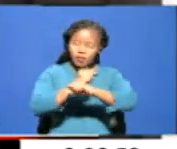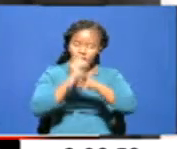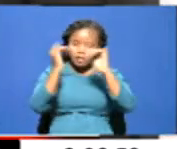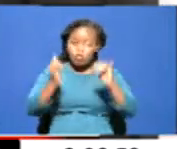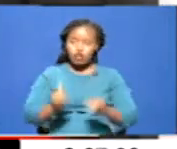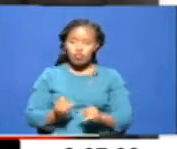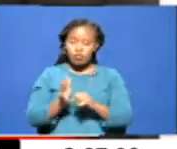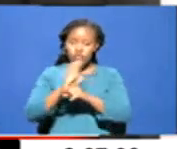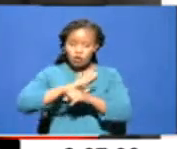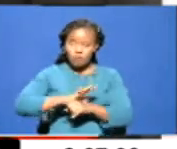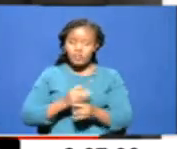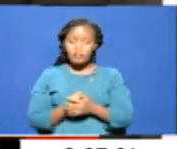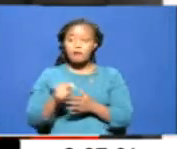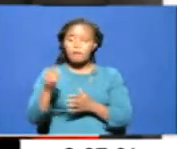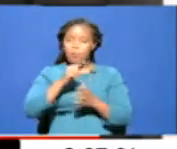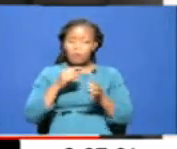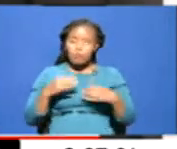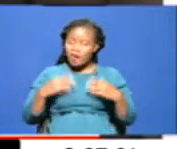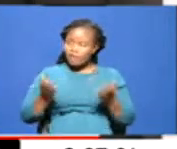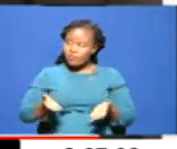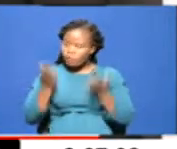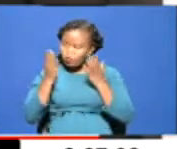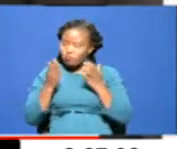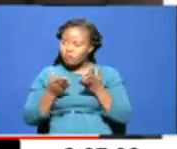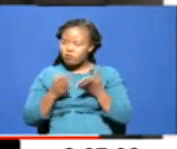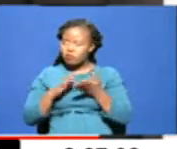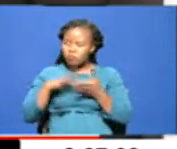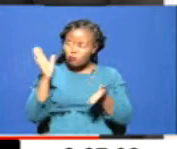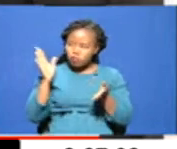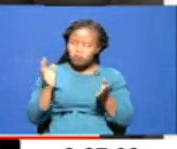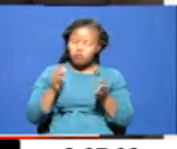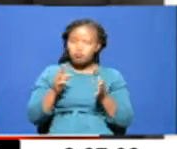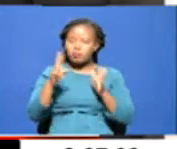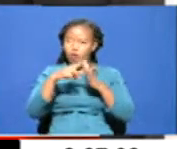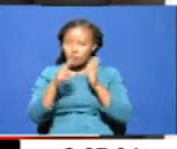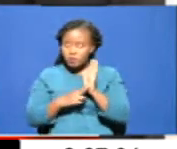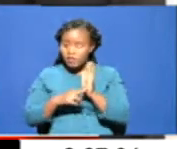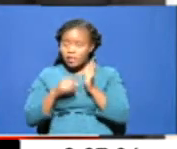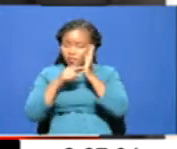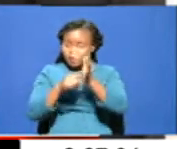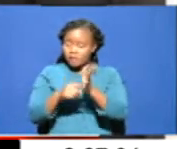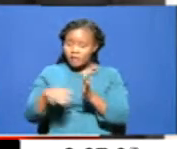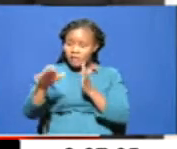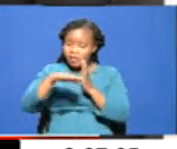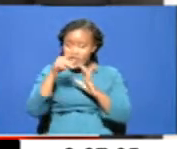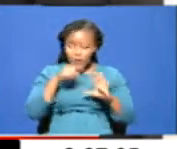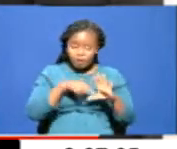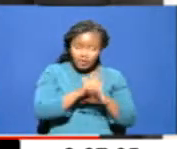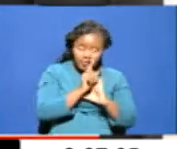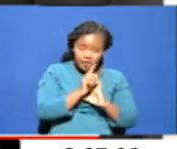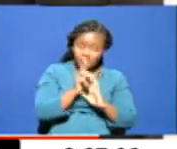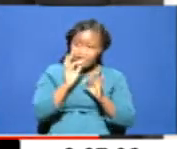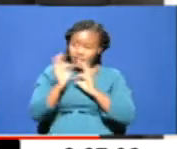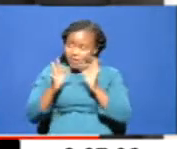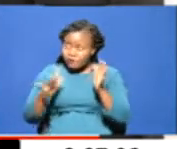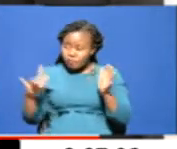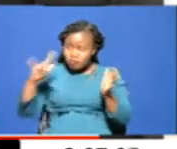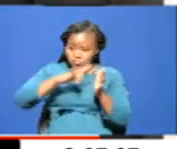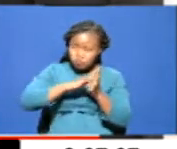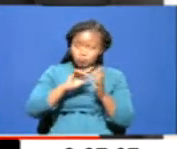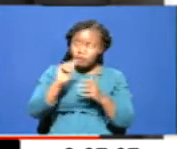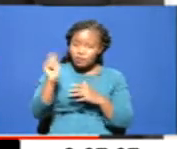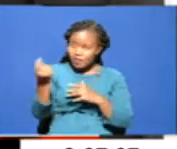We've heightened our surveillance activities, particularly at the ports of entry. Coming into Kenya, of course, there will be need for you